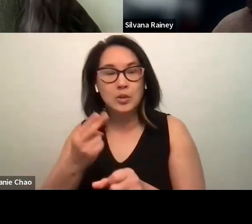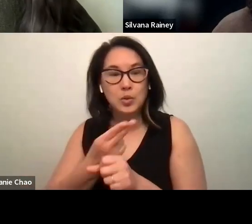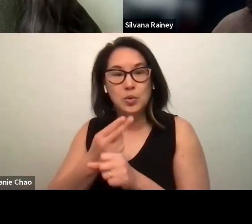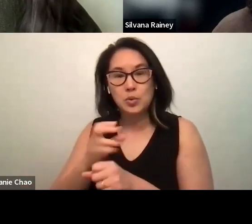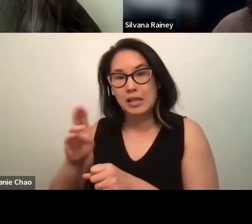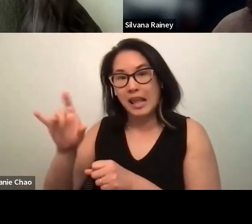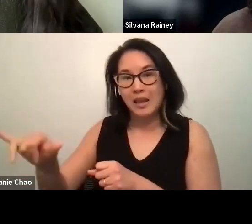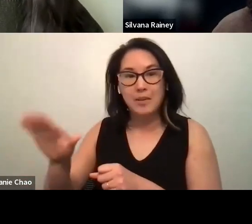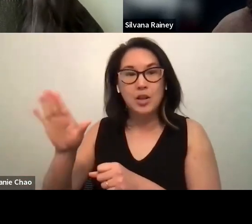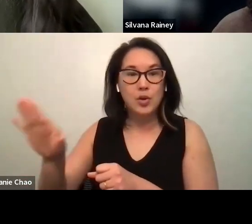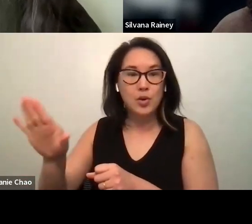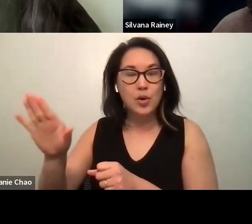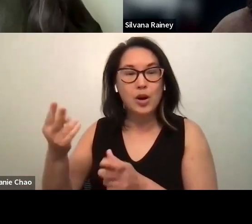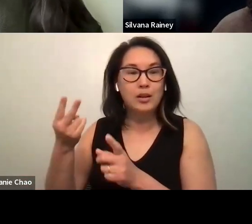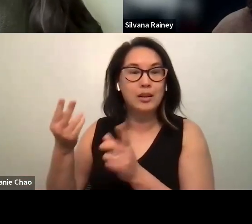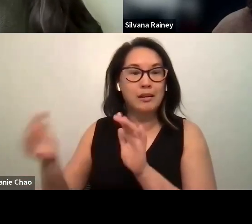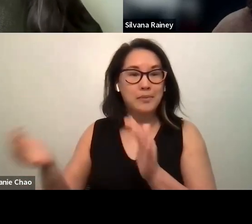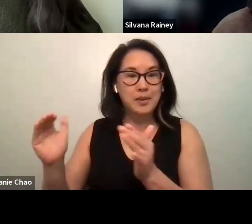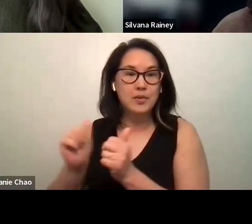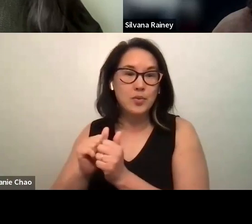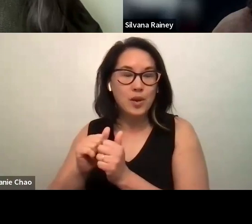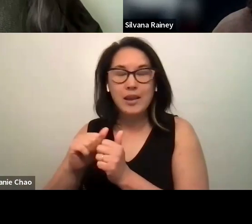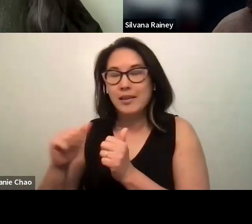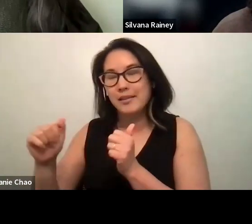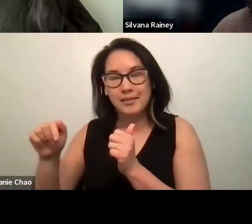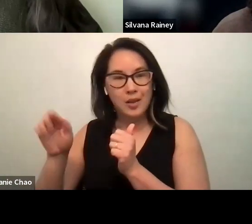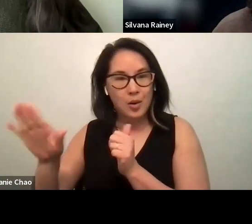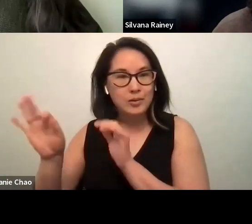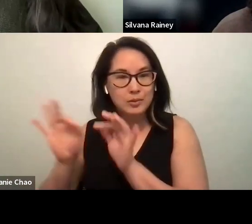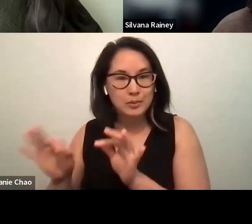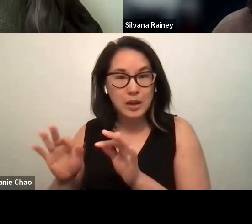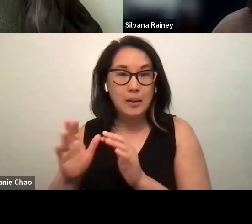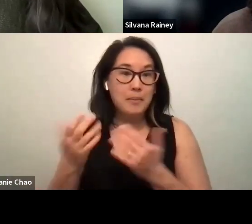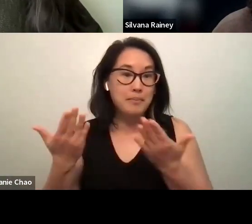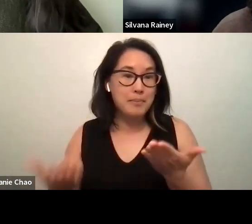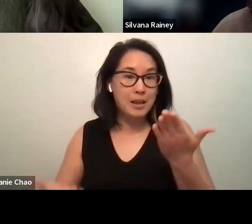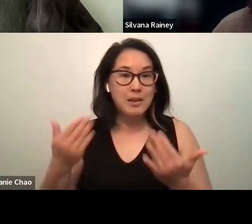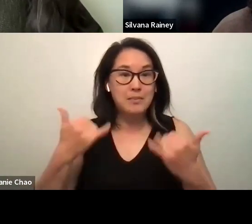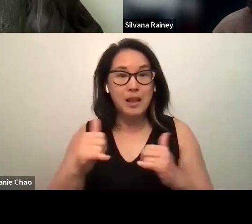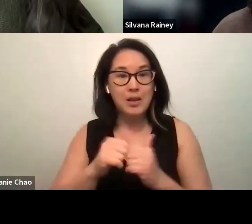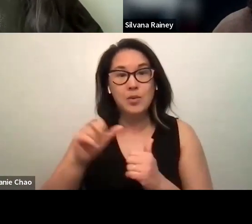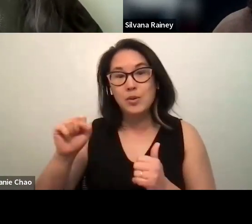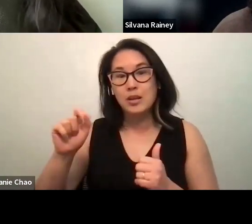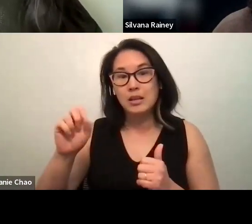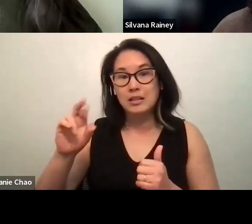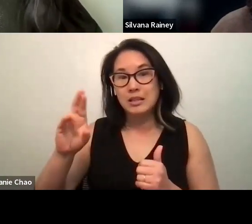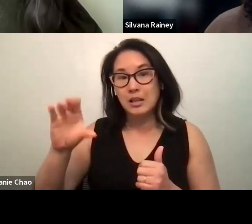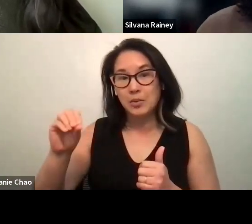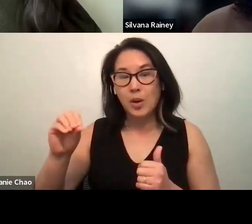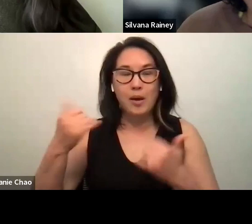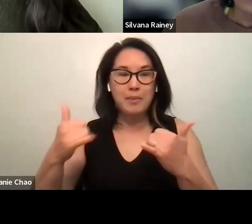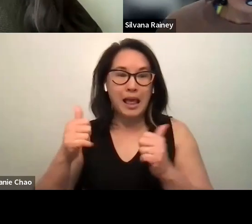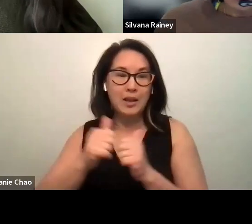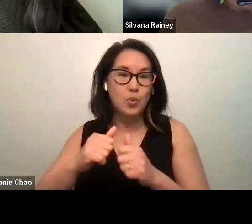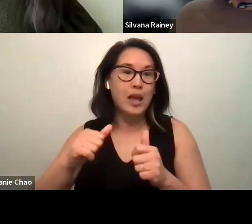stereo comparison from her description, perhaps that's an opportunity to play with stereo when mixing of the audio, and or